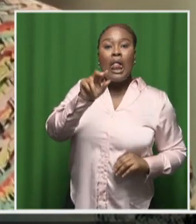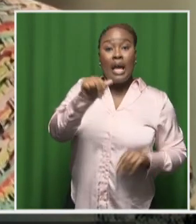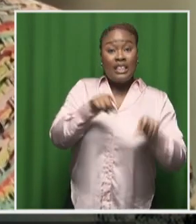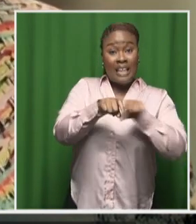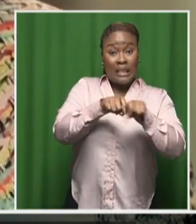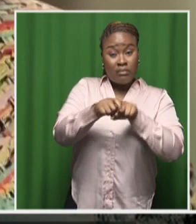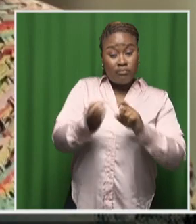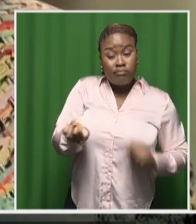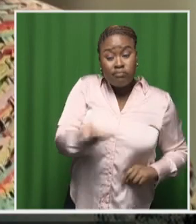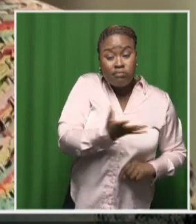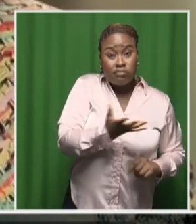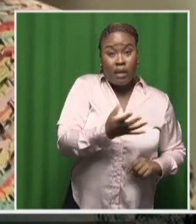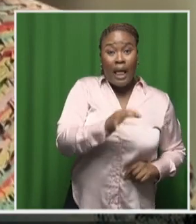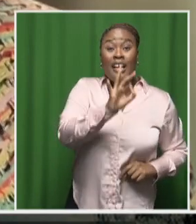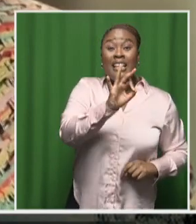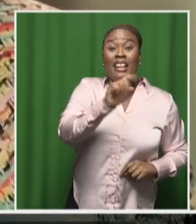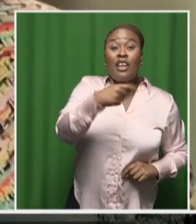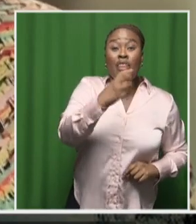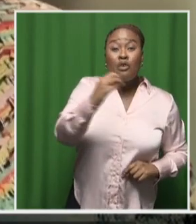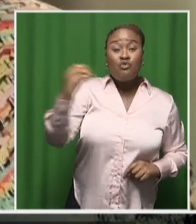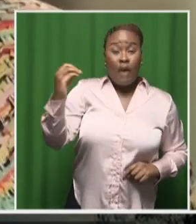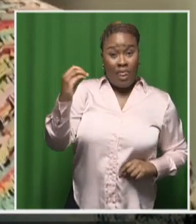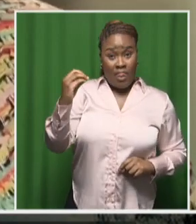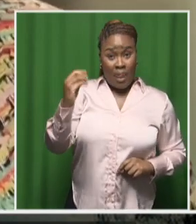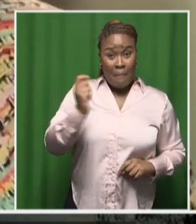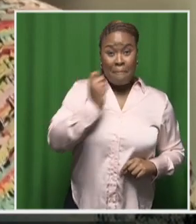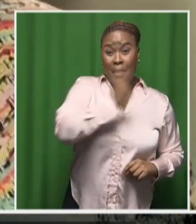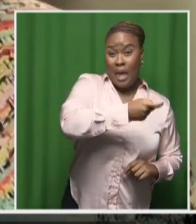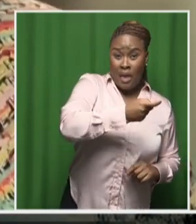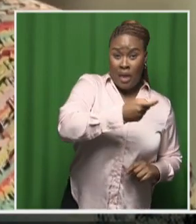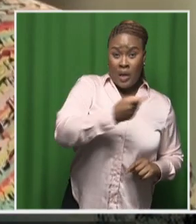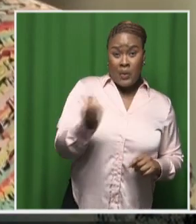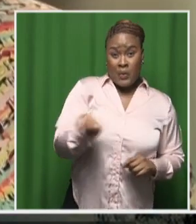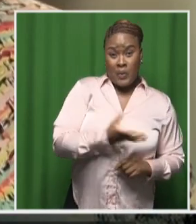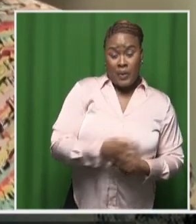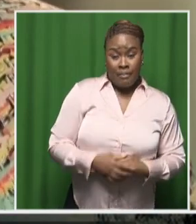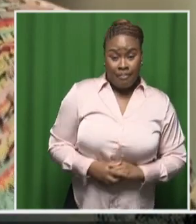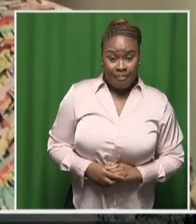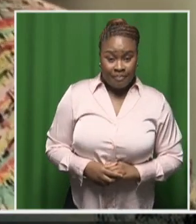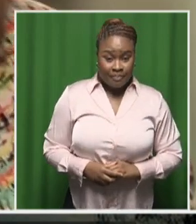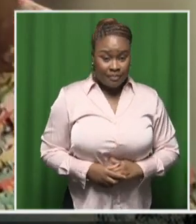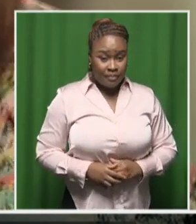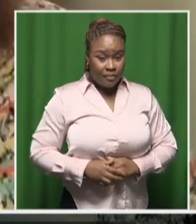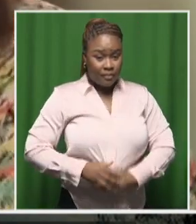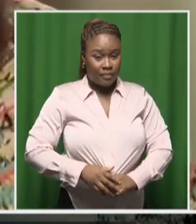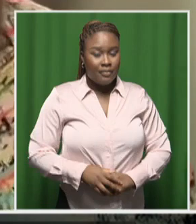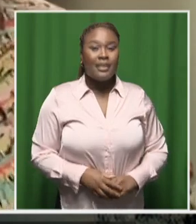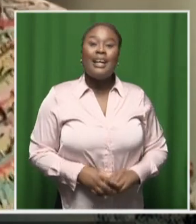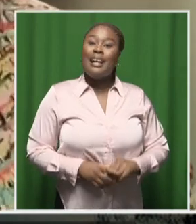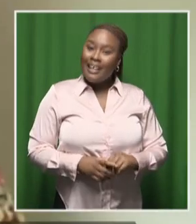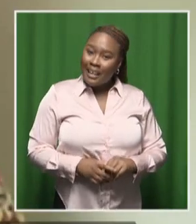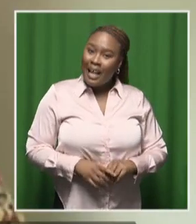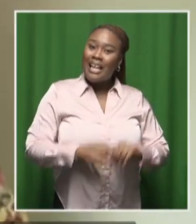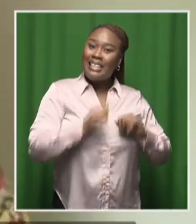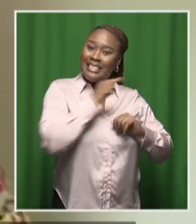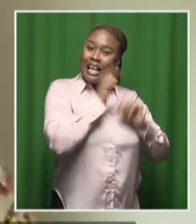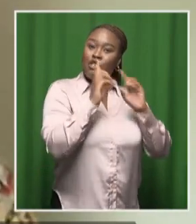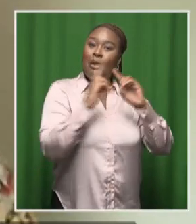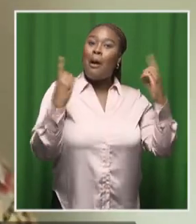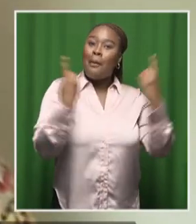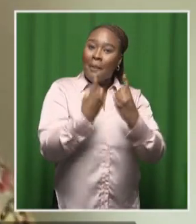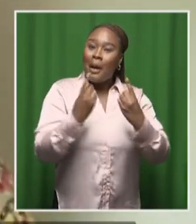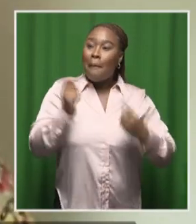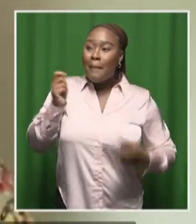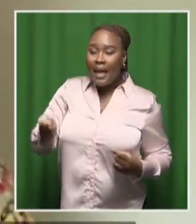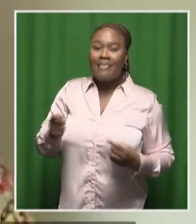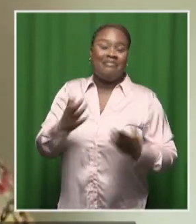have addressed that. I mean, paternity is a right, but the costs with paternity tests? The department pays for the costs. So there you go.